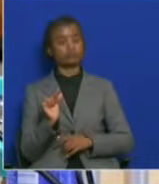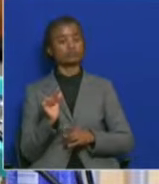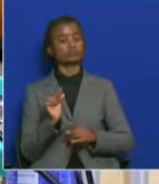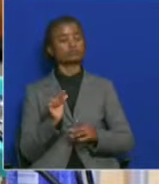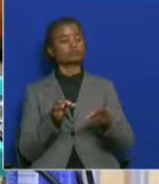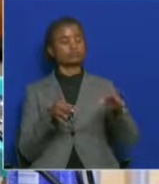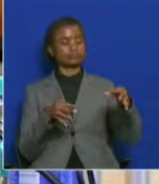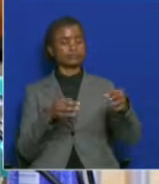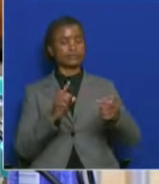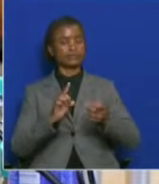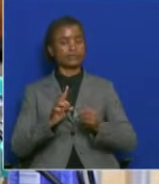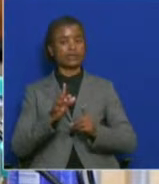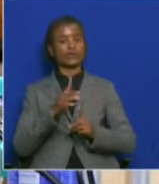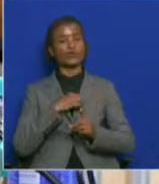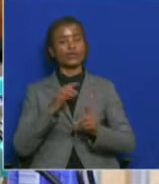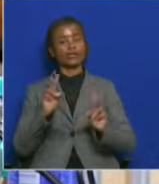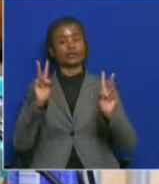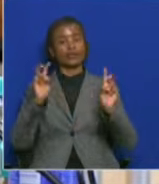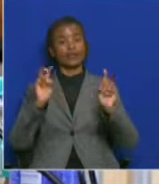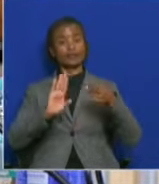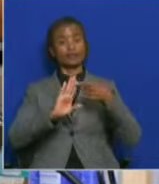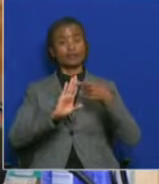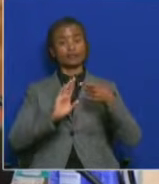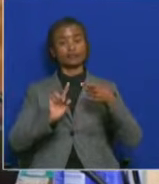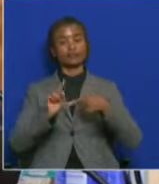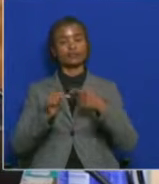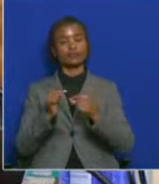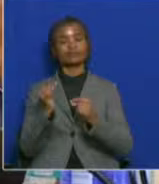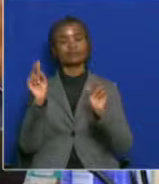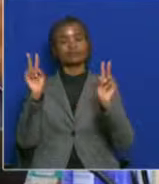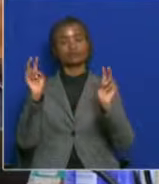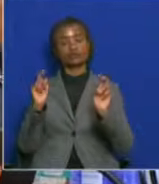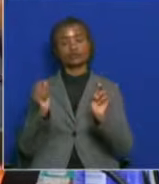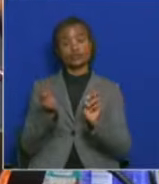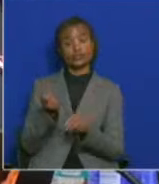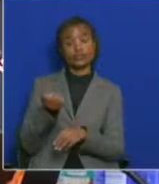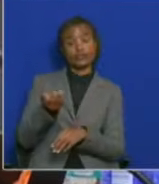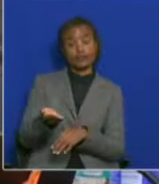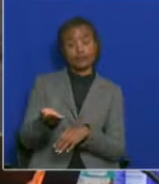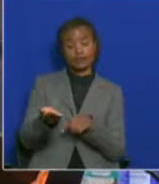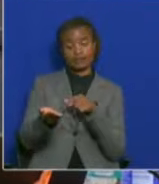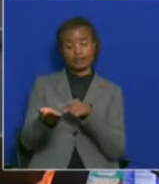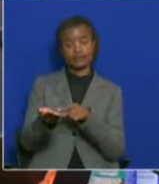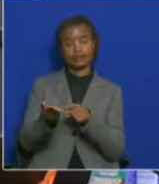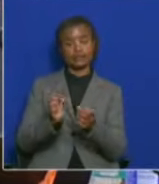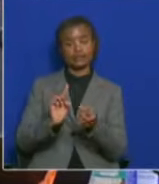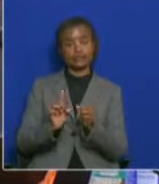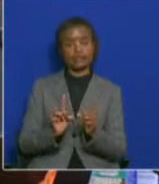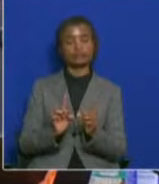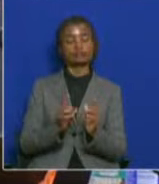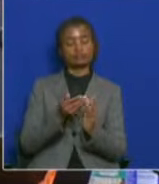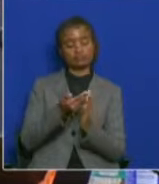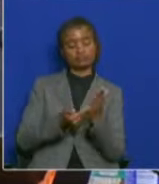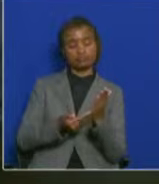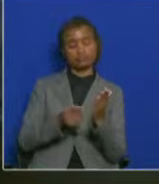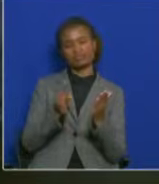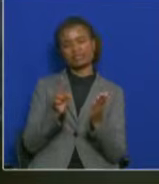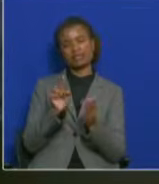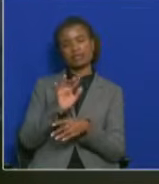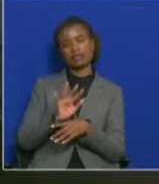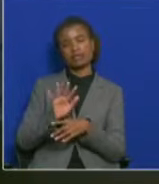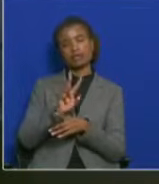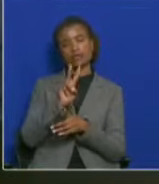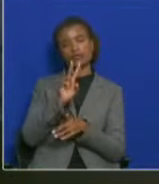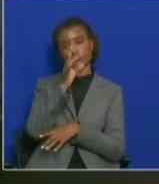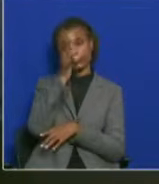of the tenders that I'm going to be dealing with. So I'll introduce it in about 2 minutes. All right. All right. What I